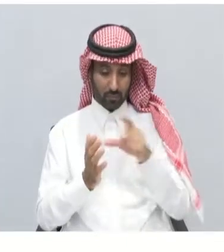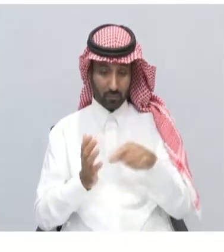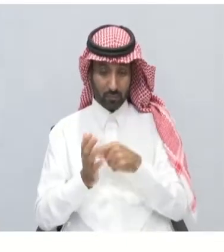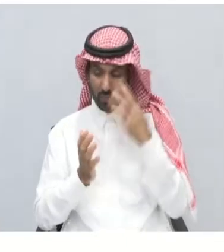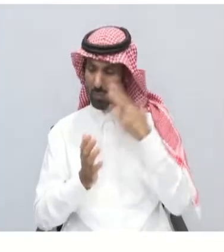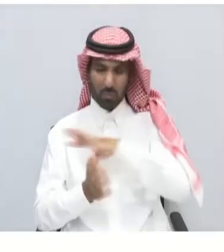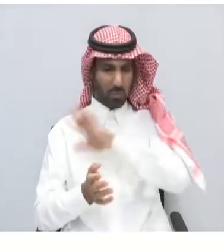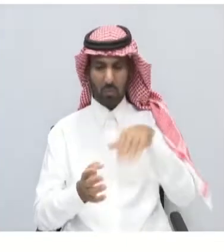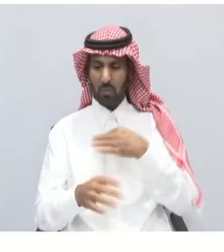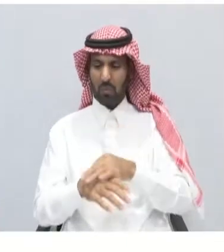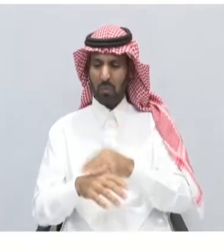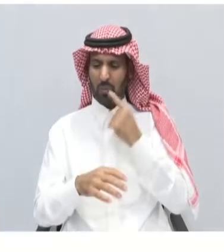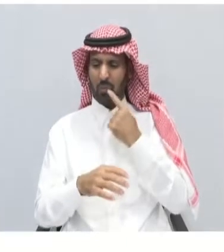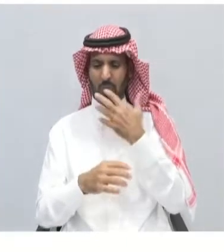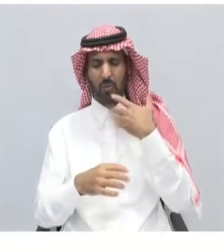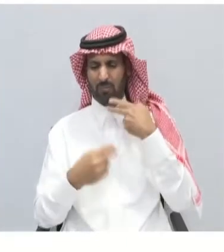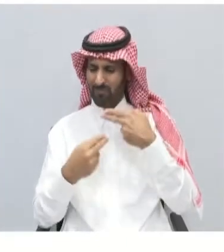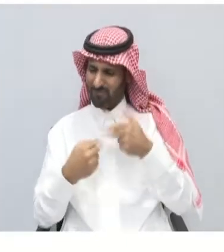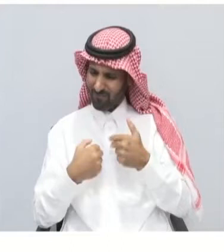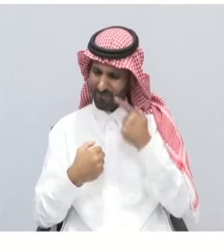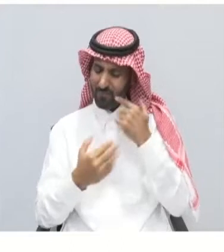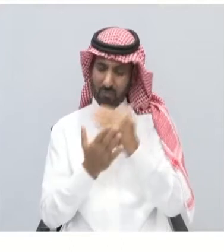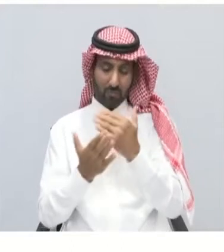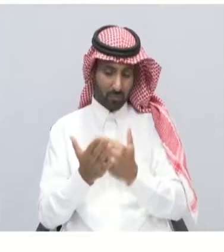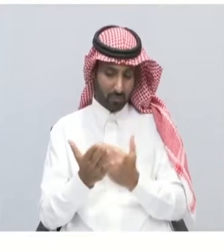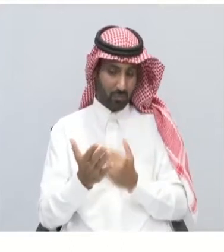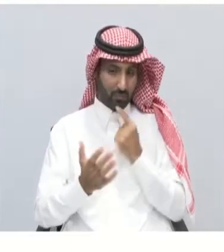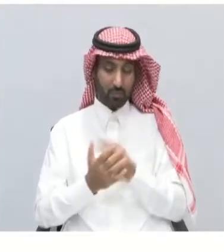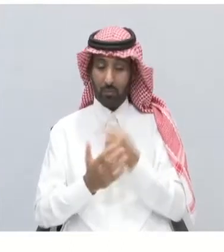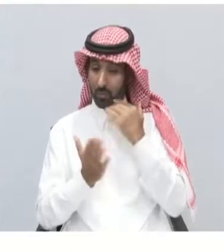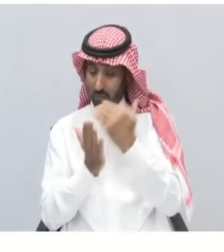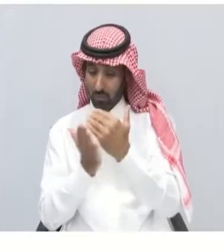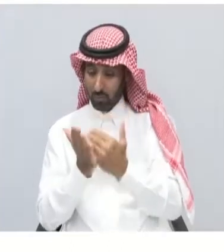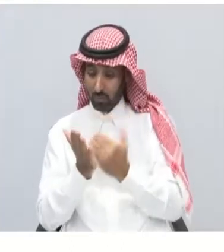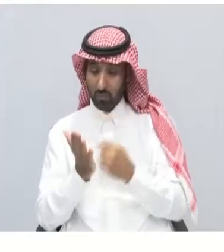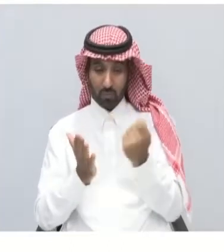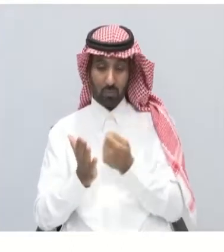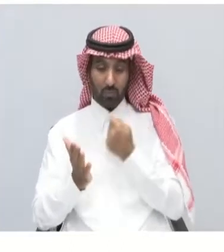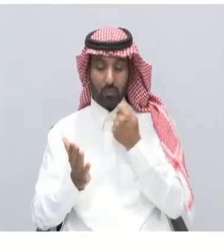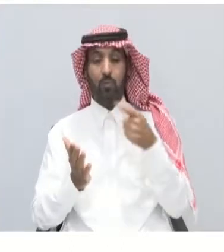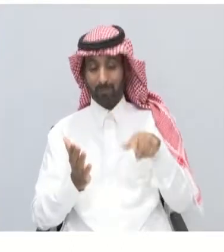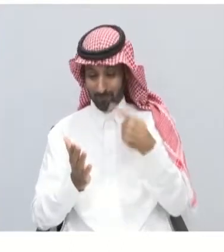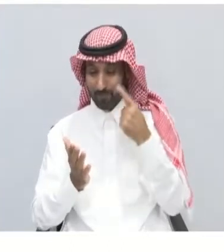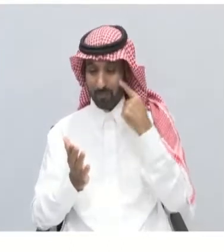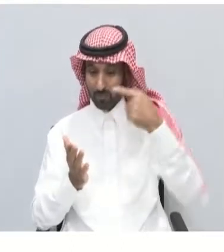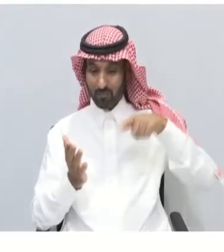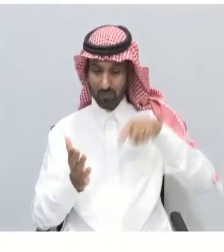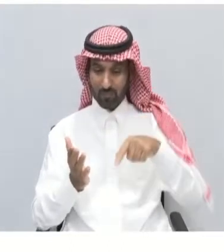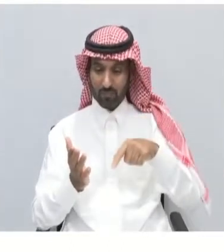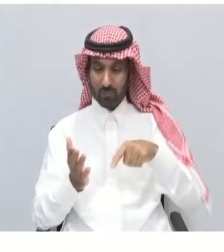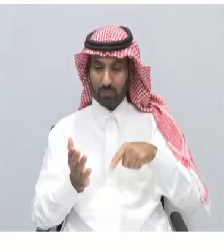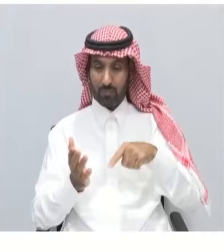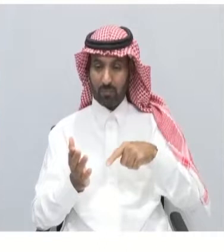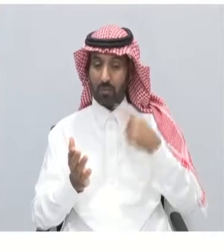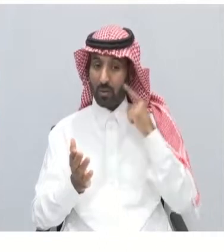general, people disapprove of the following. So here we have a list. Write true or false. Not based on